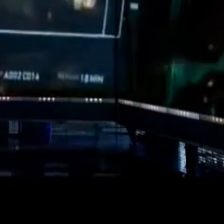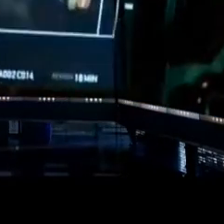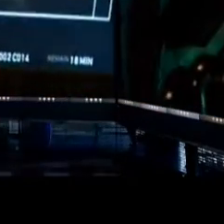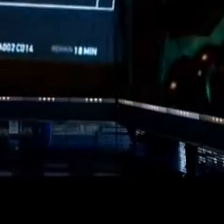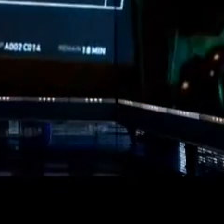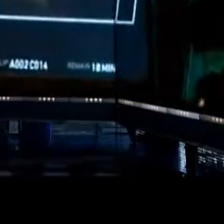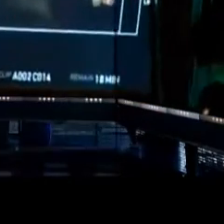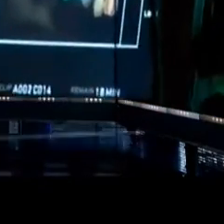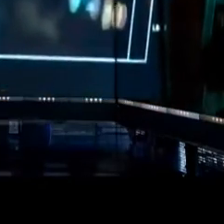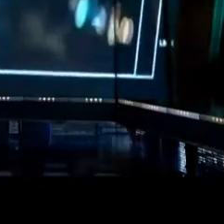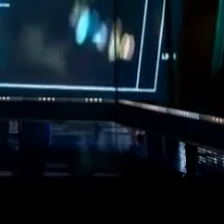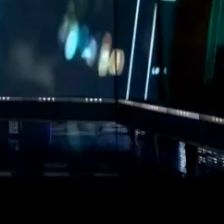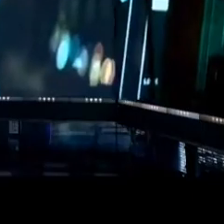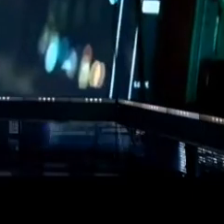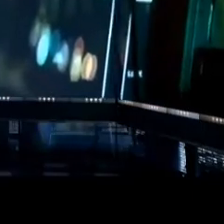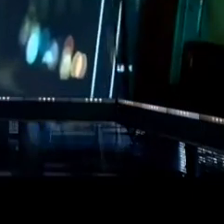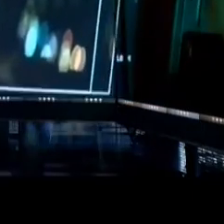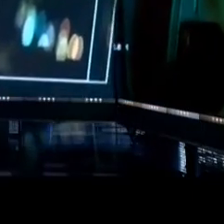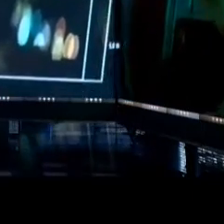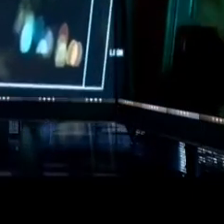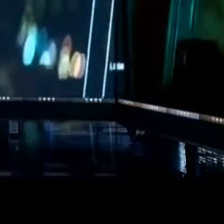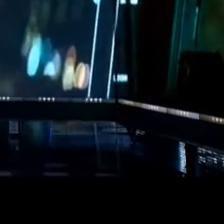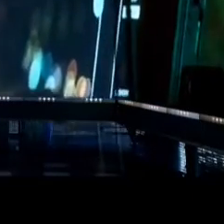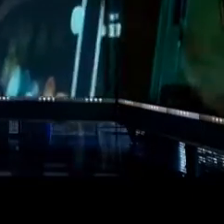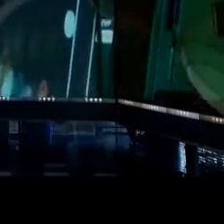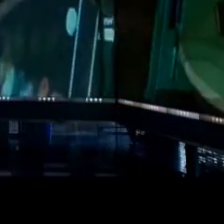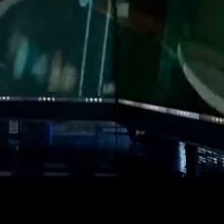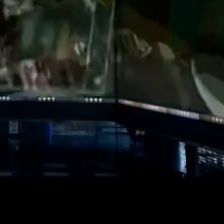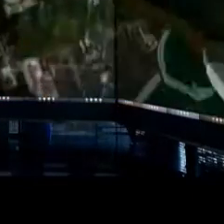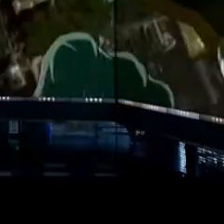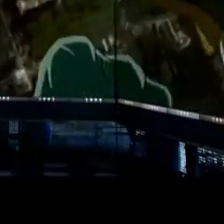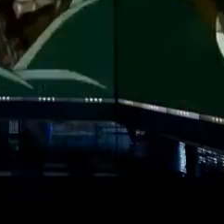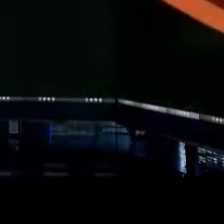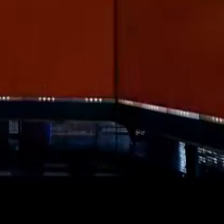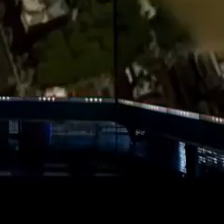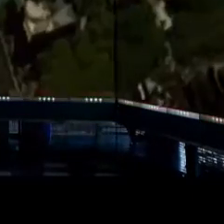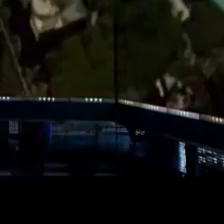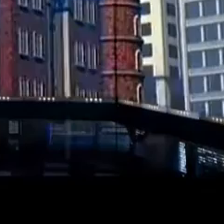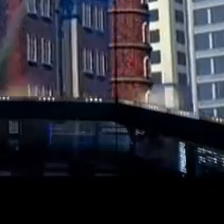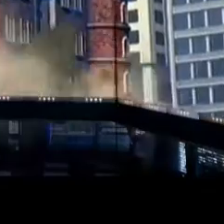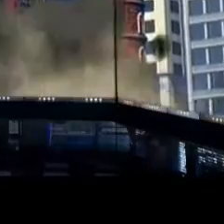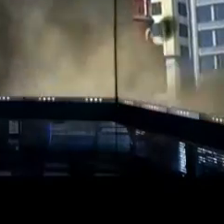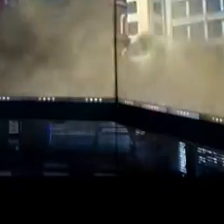Are you ready for something new and out of this world?